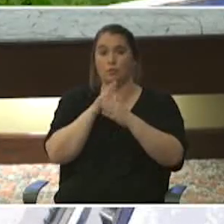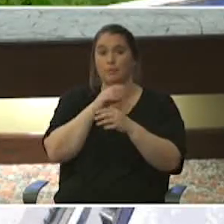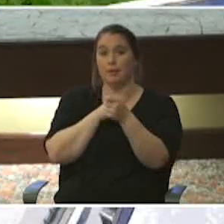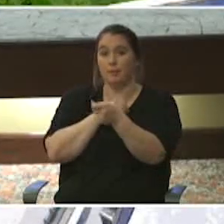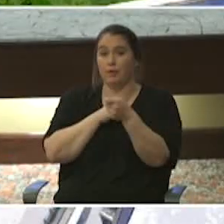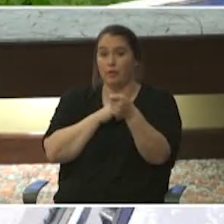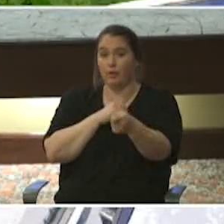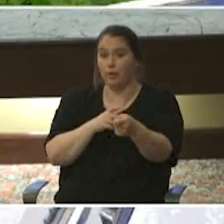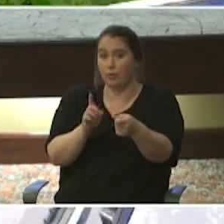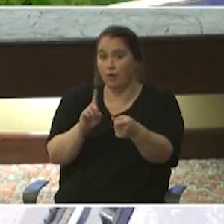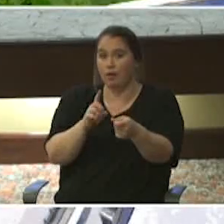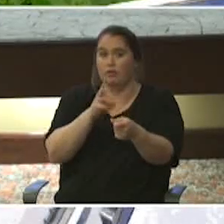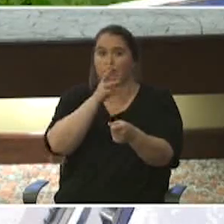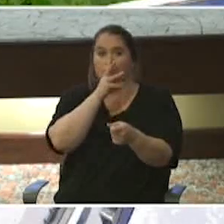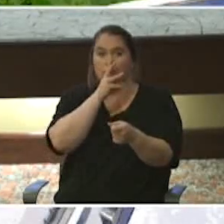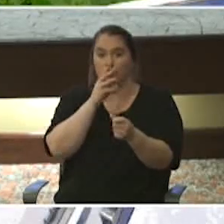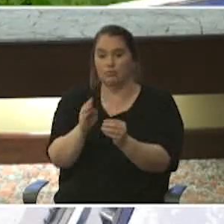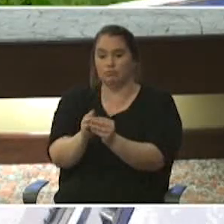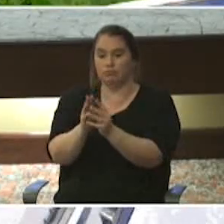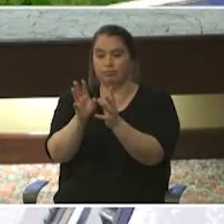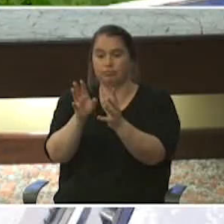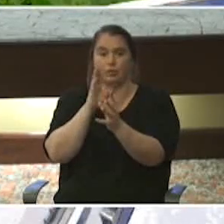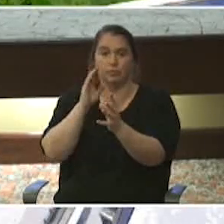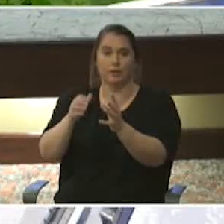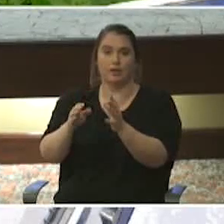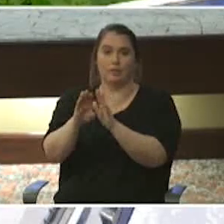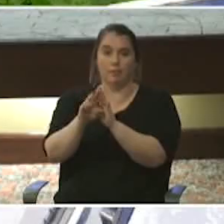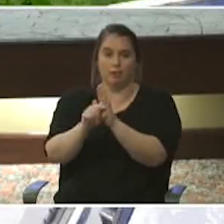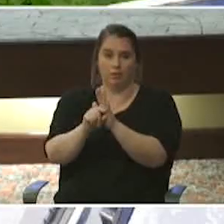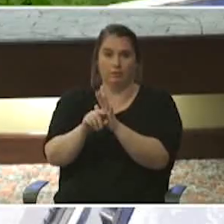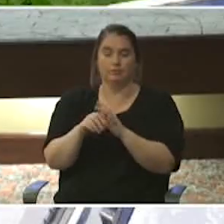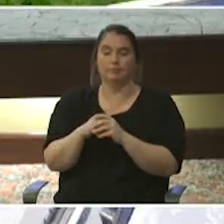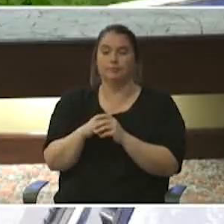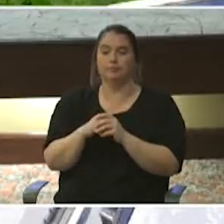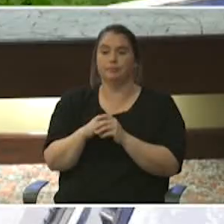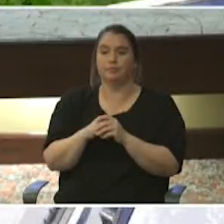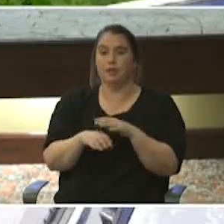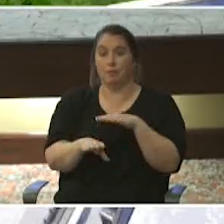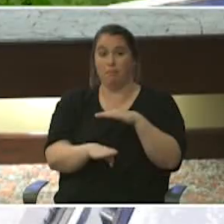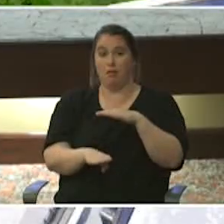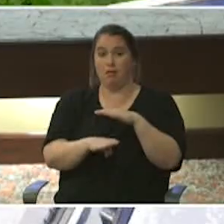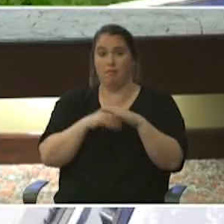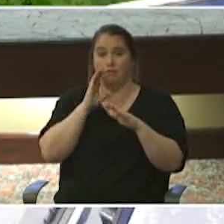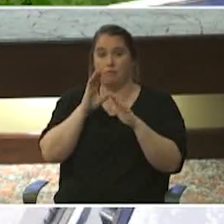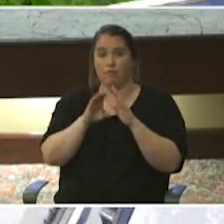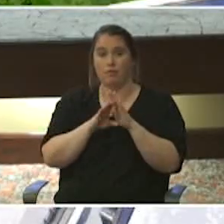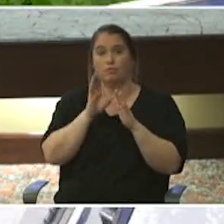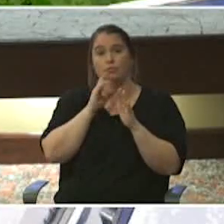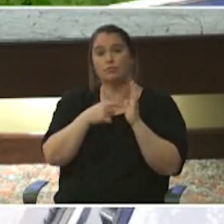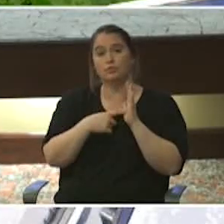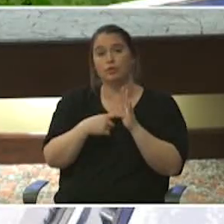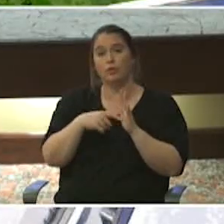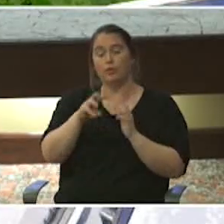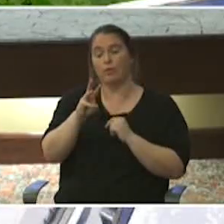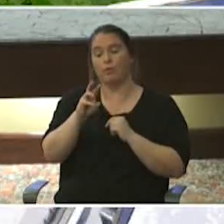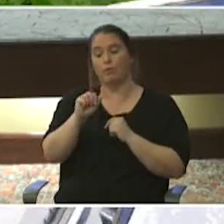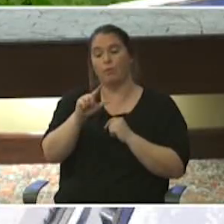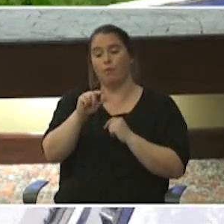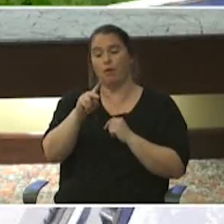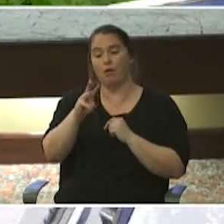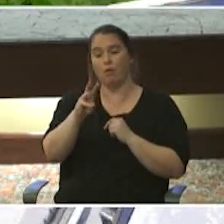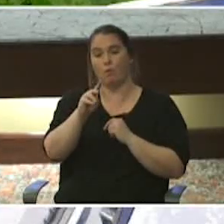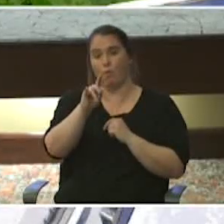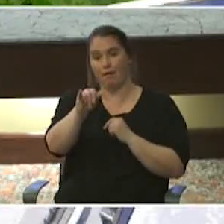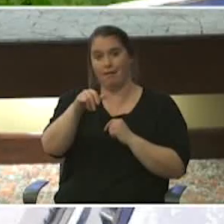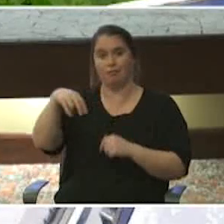and the fountain would be in the background. And the bottom photo is where the lower walkway would interface